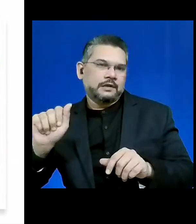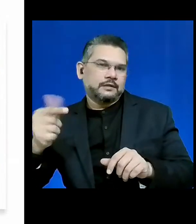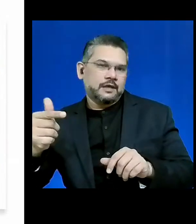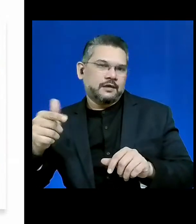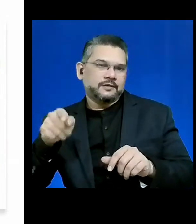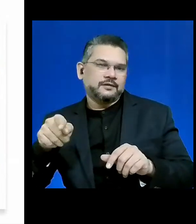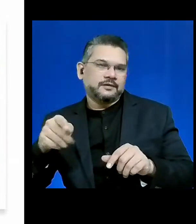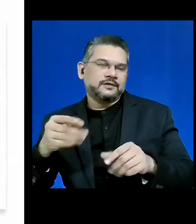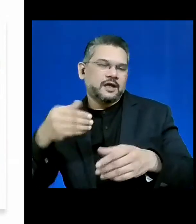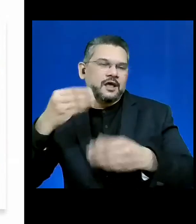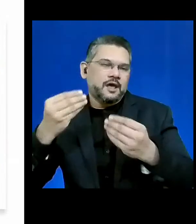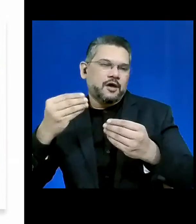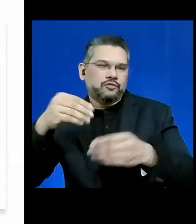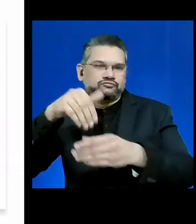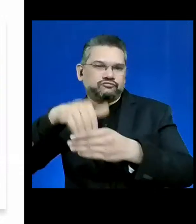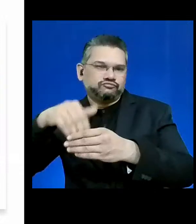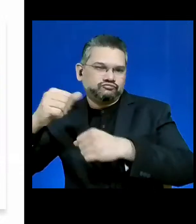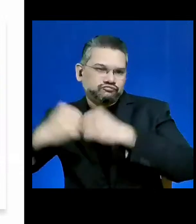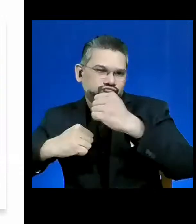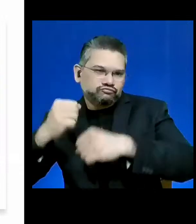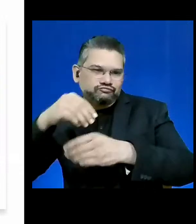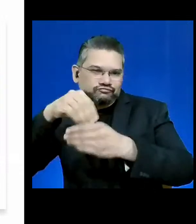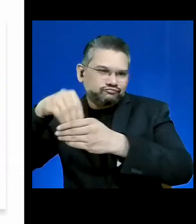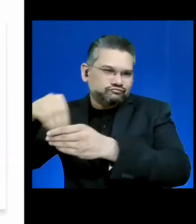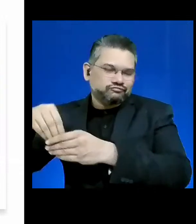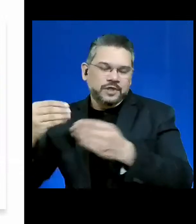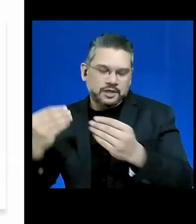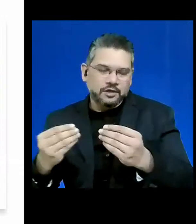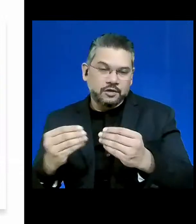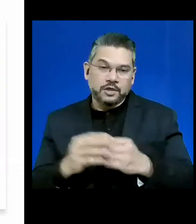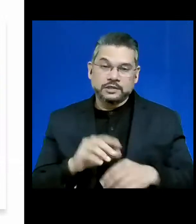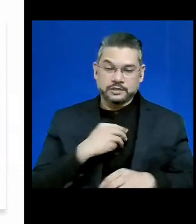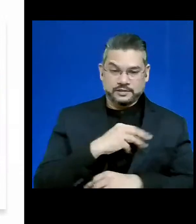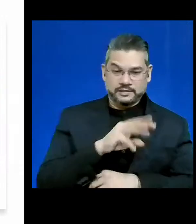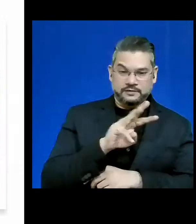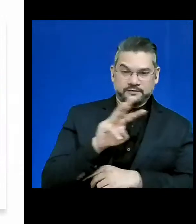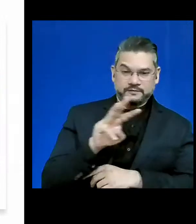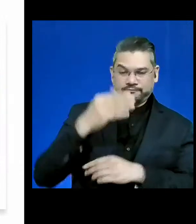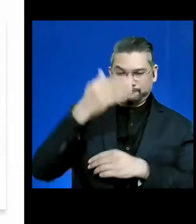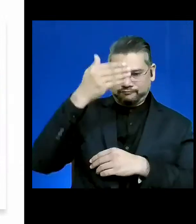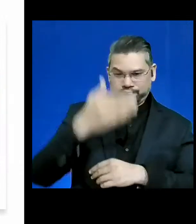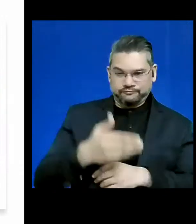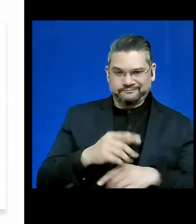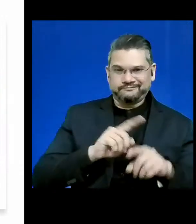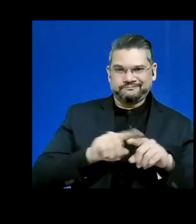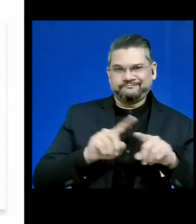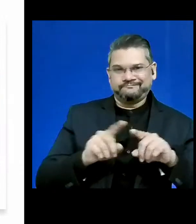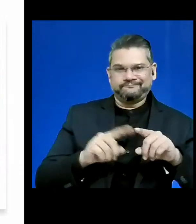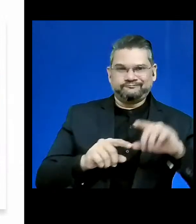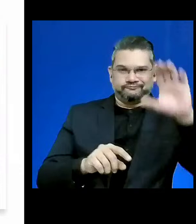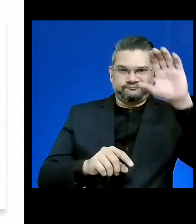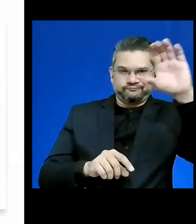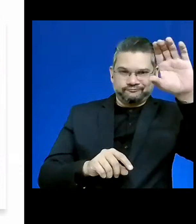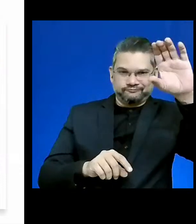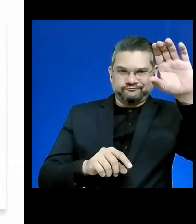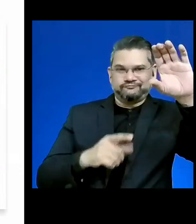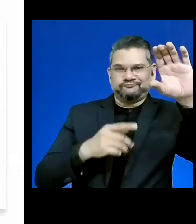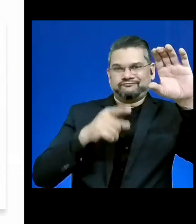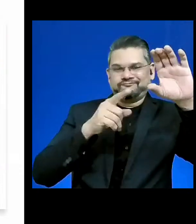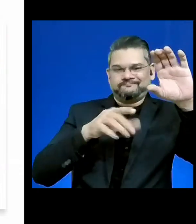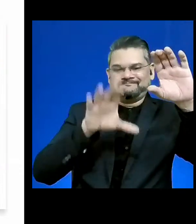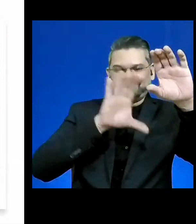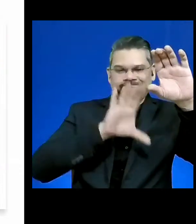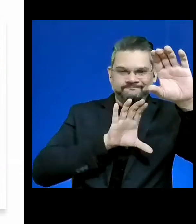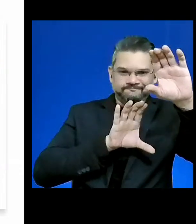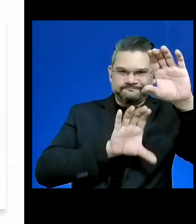So they're a way of identifying different sections on the web page. So things like the header, main content, which is where